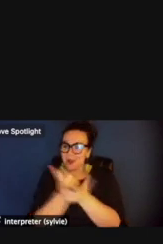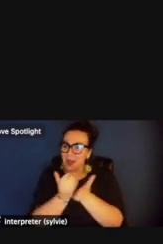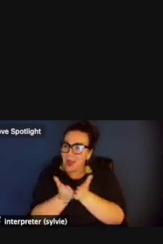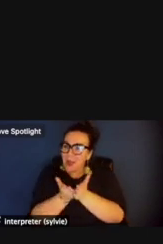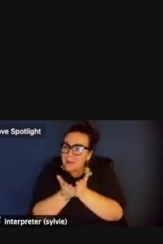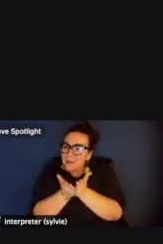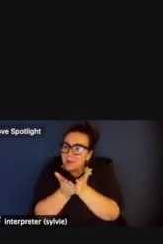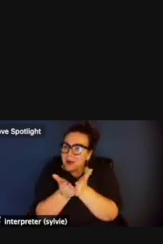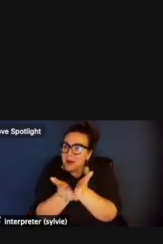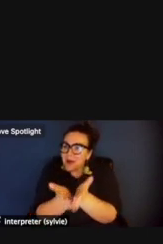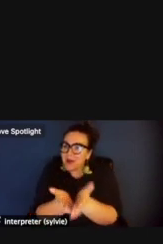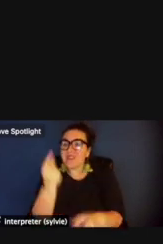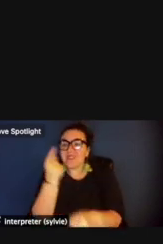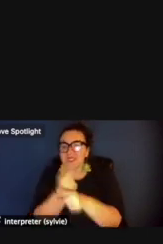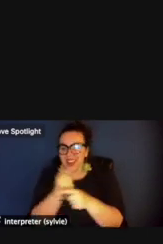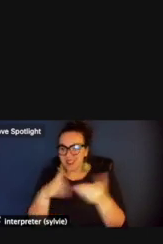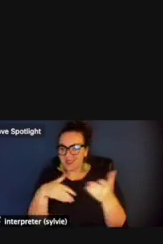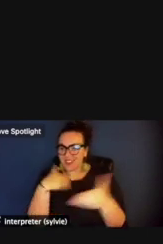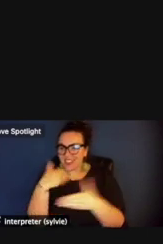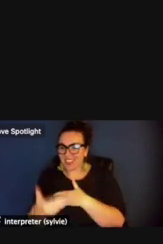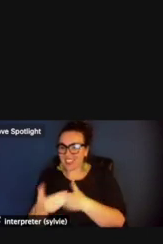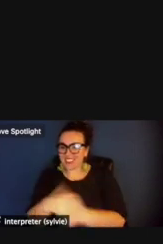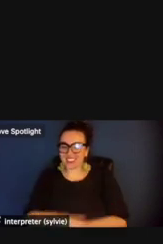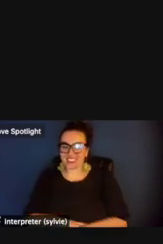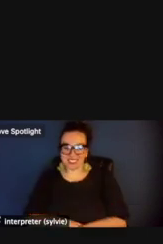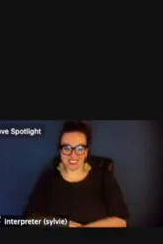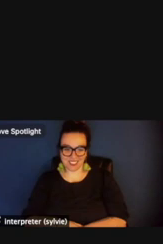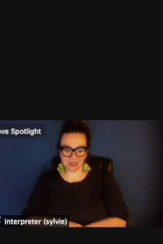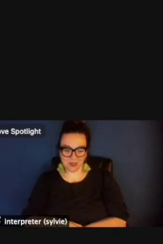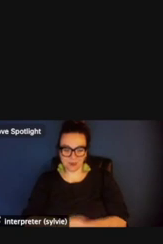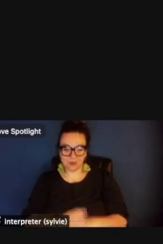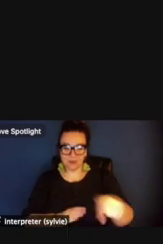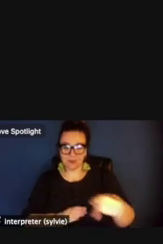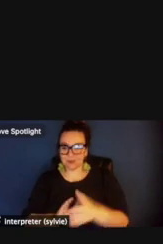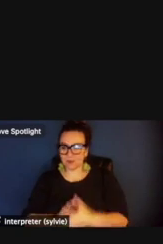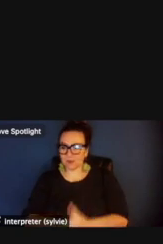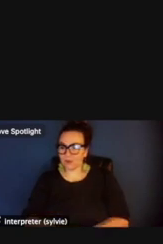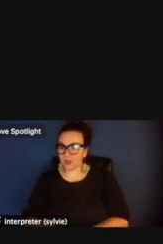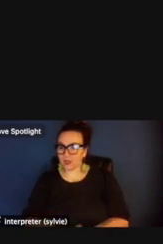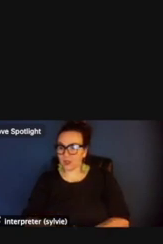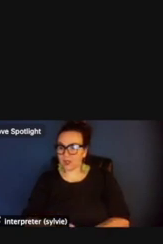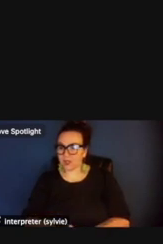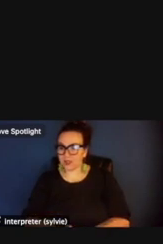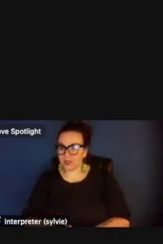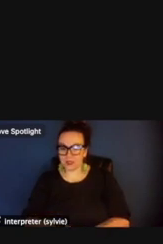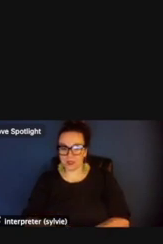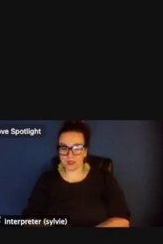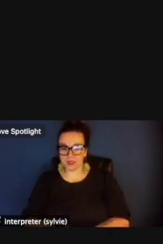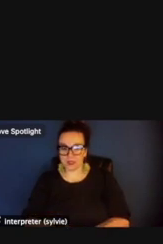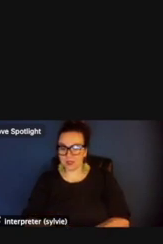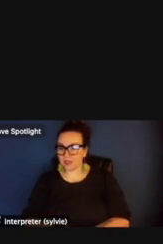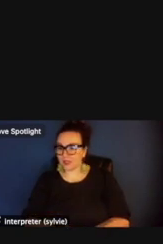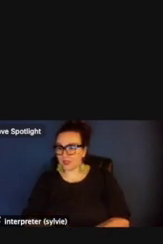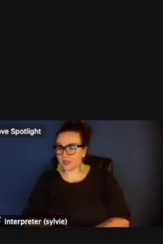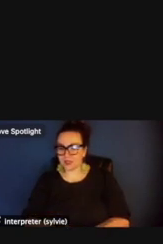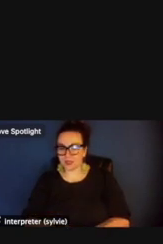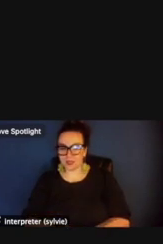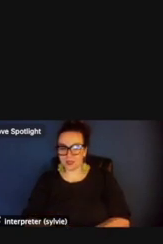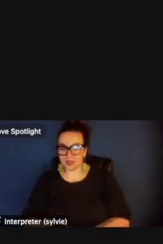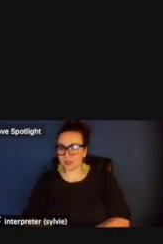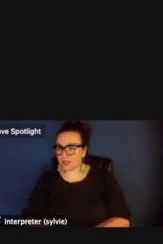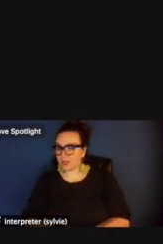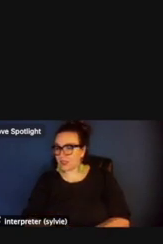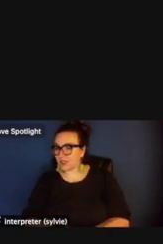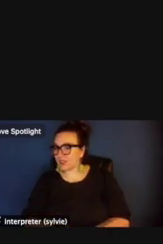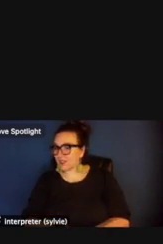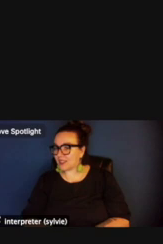boats, right. And what's the next slide? And this is. Next slide. Oh, the next slide. Is what? Is the. I just say glad it's gonna begin.